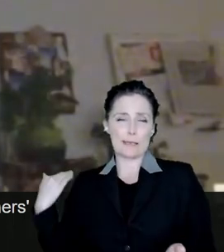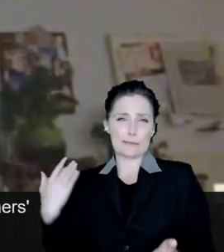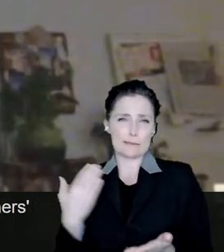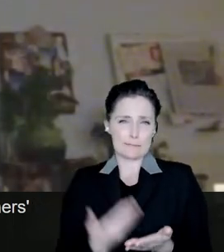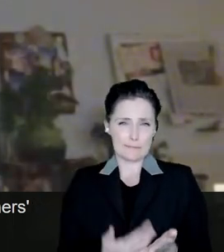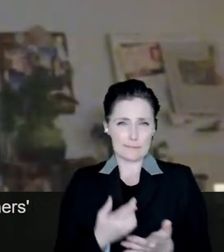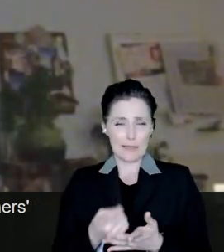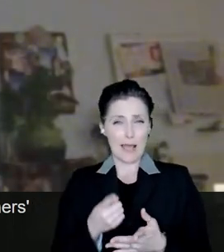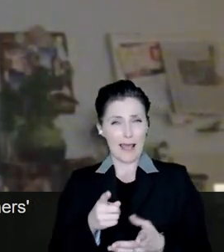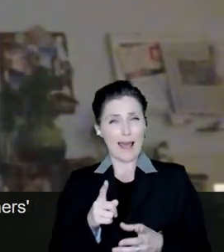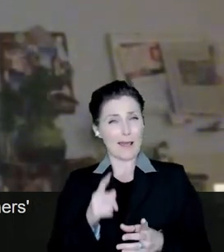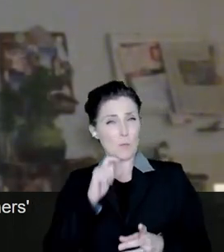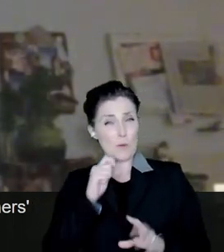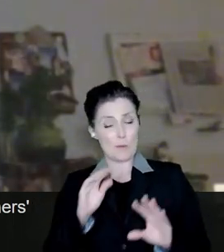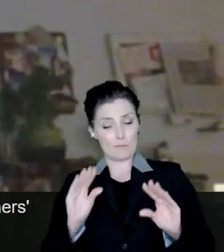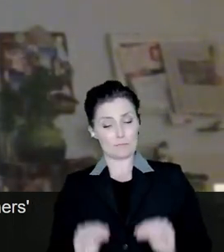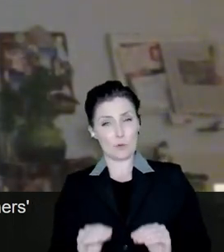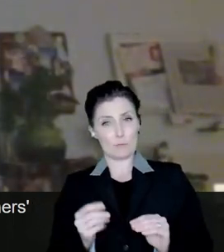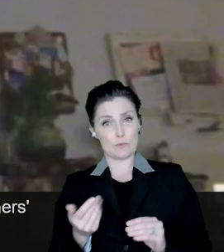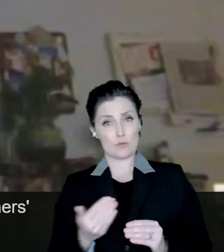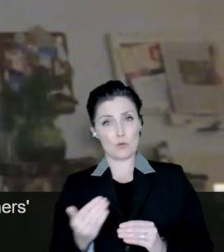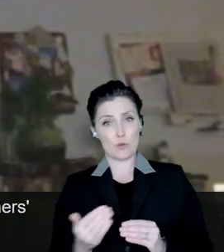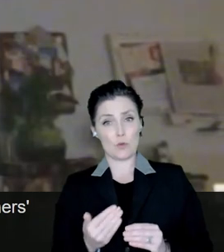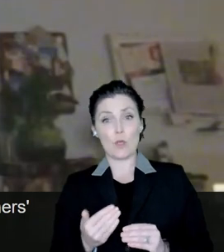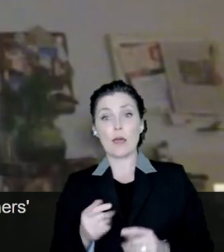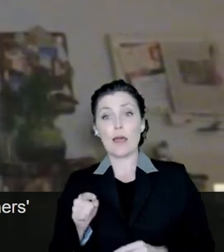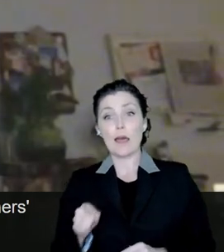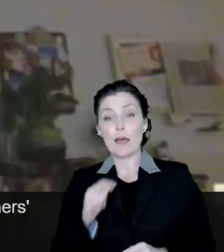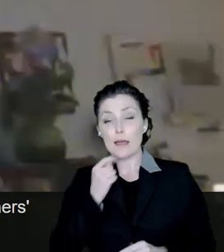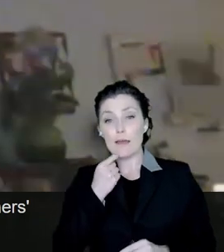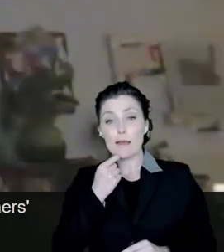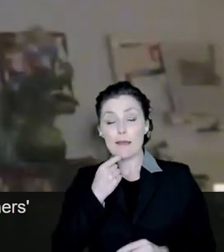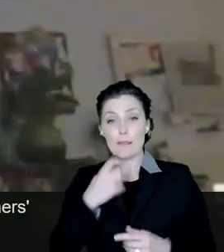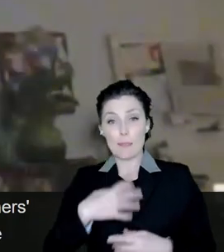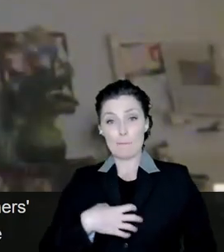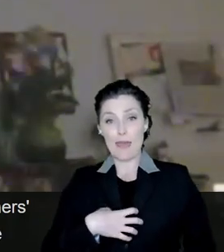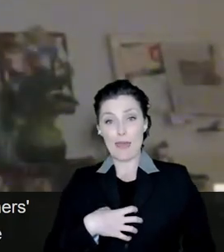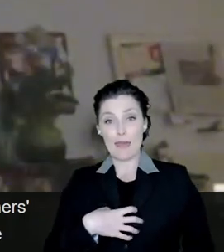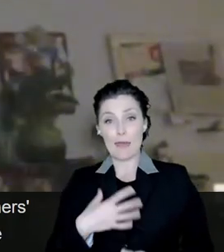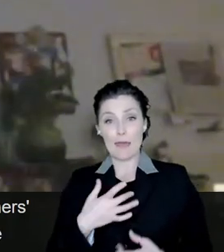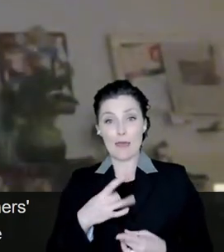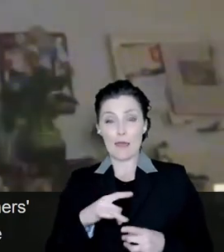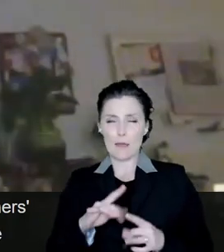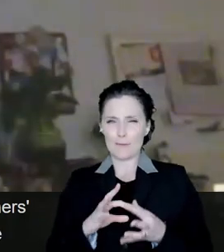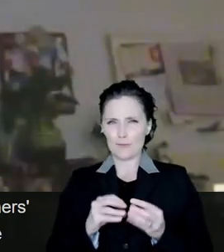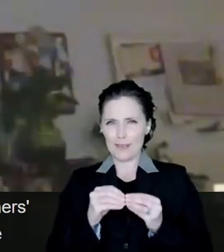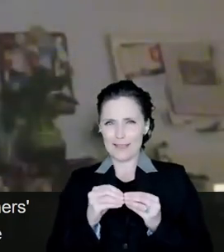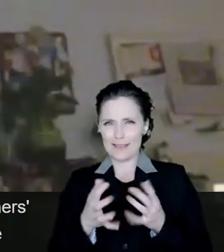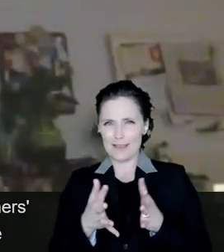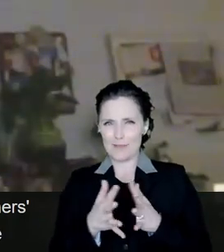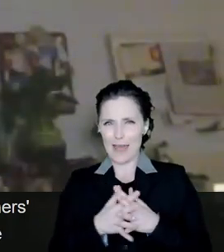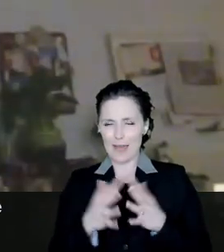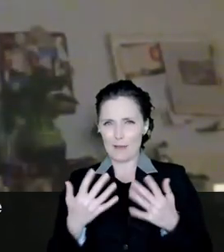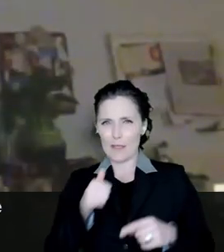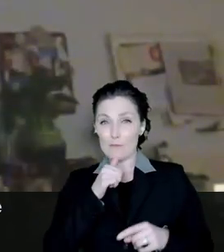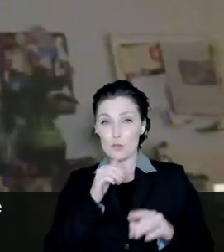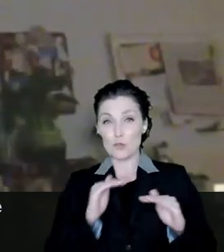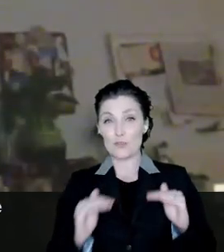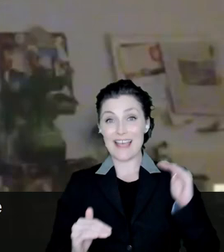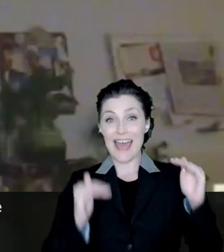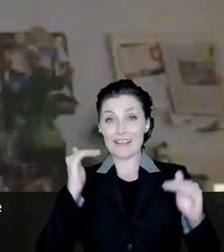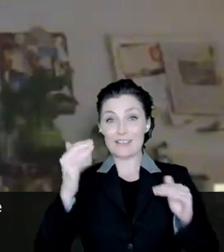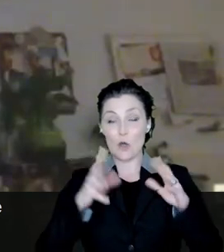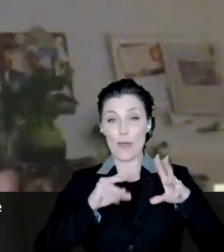I think mayor and Joanne needs credit for this as well, have been quite creative in how they've used the adult education budget to put